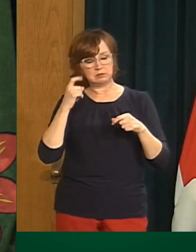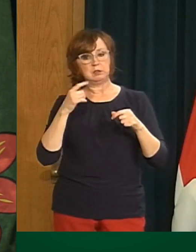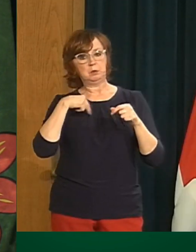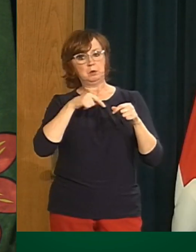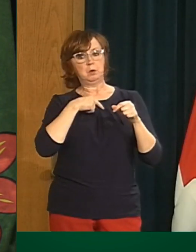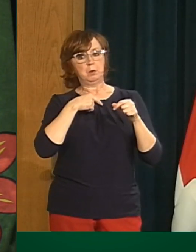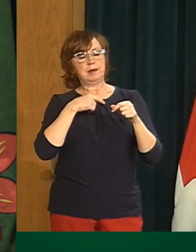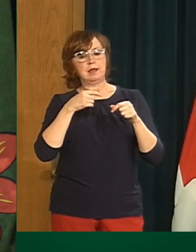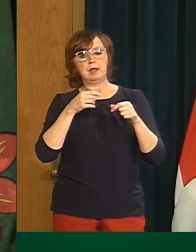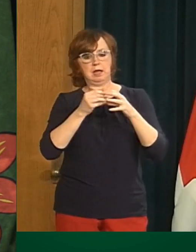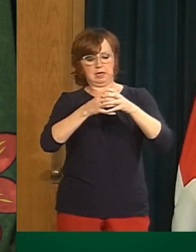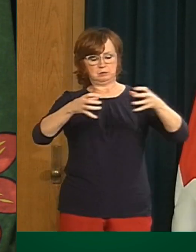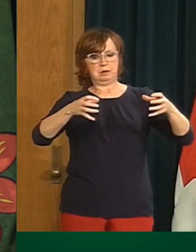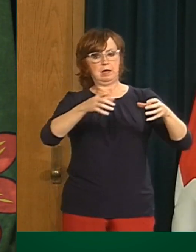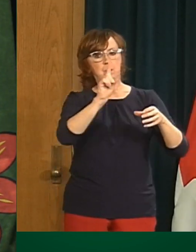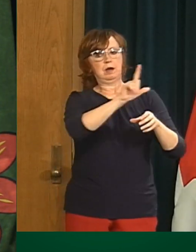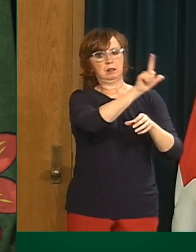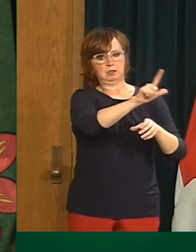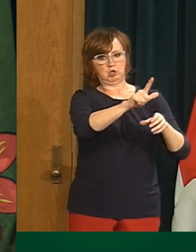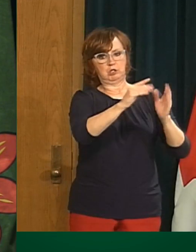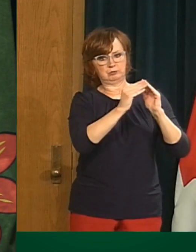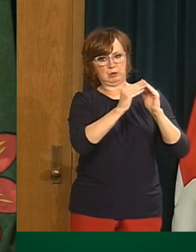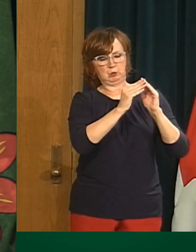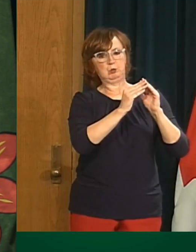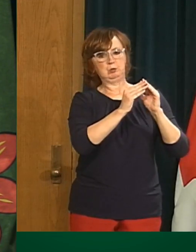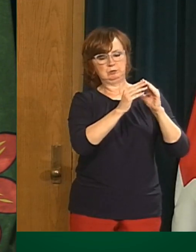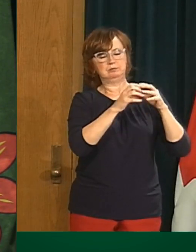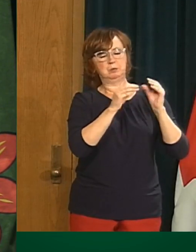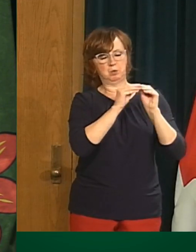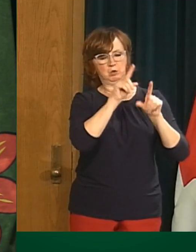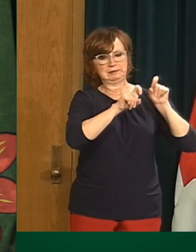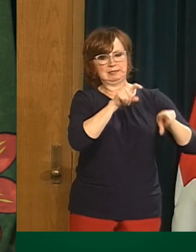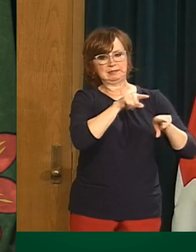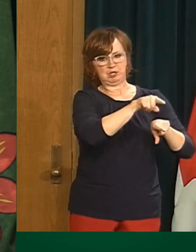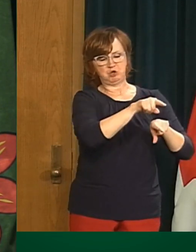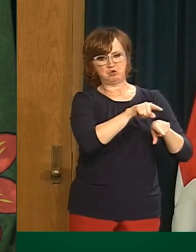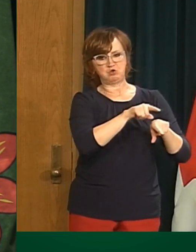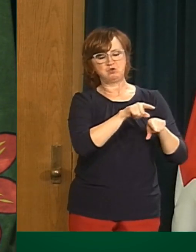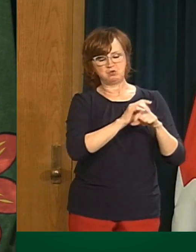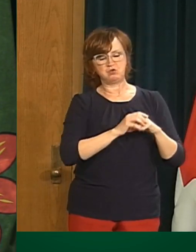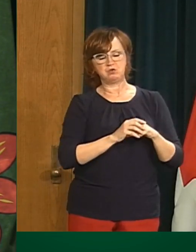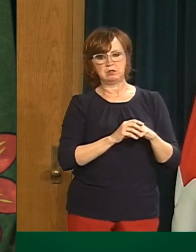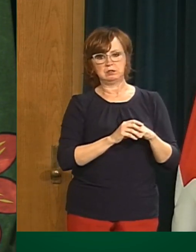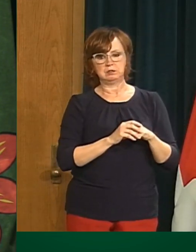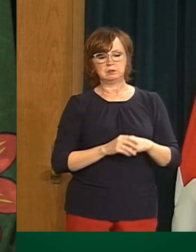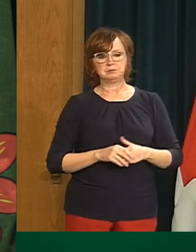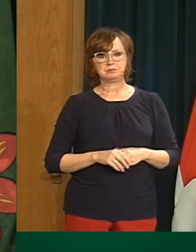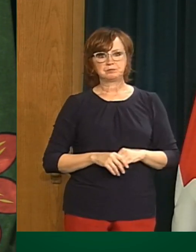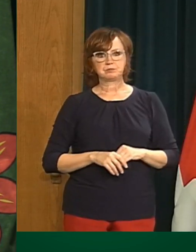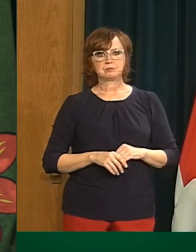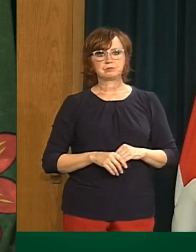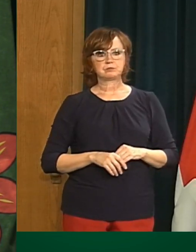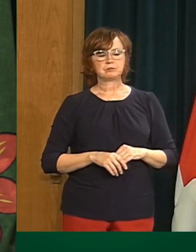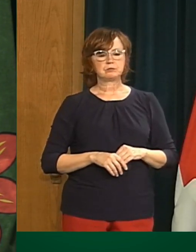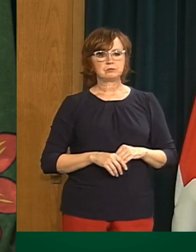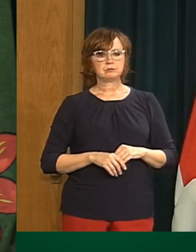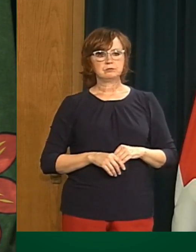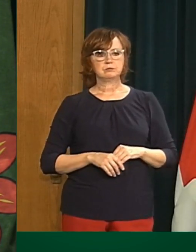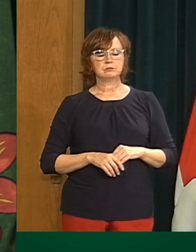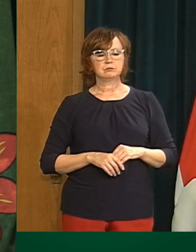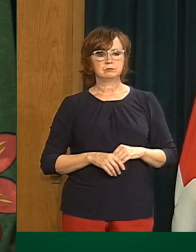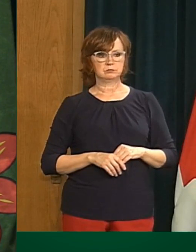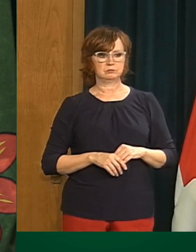to the La Loche area in particular, we are expanding our testing criteria. We've had some questions over the course of the last few days